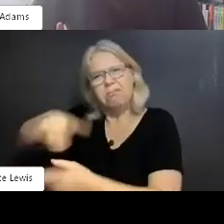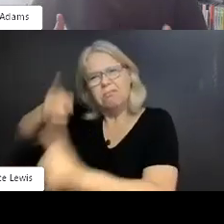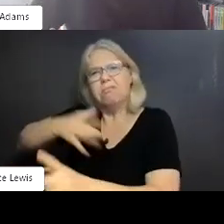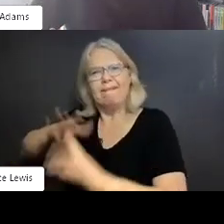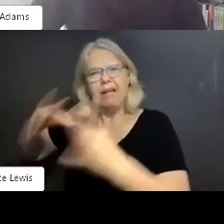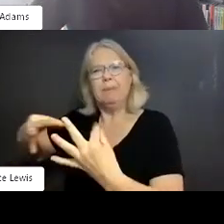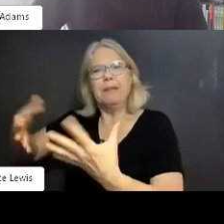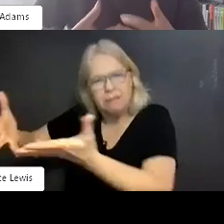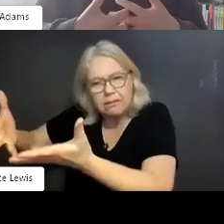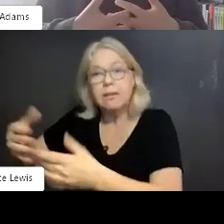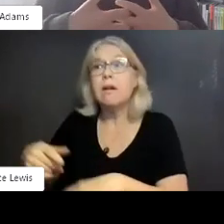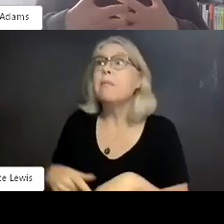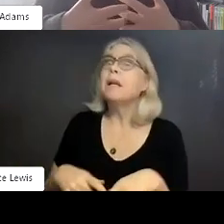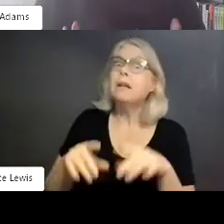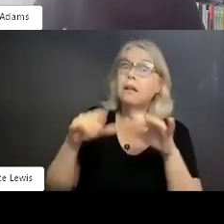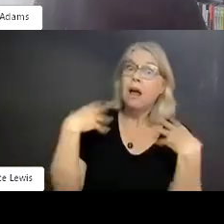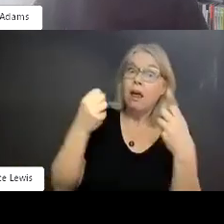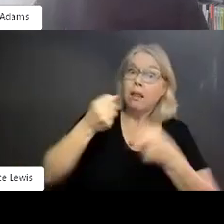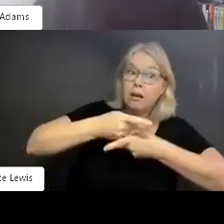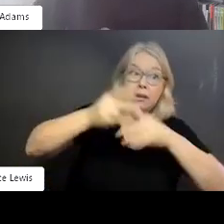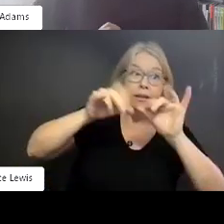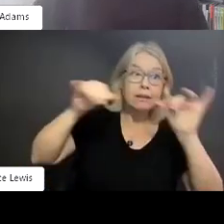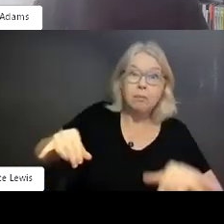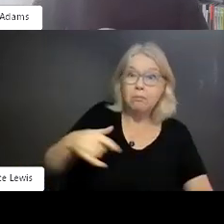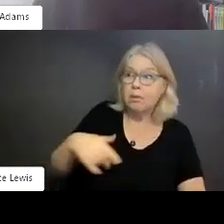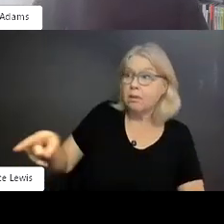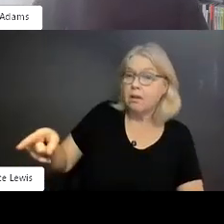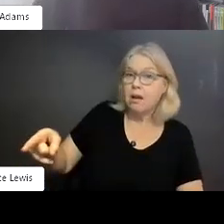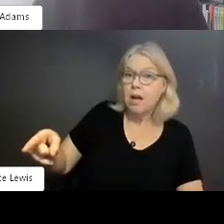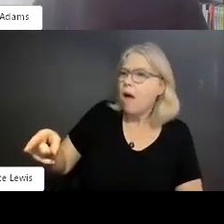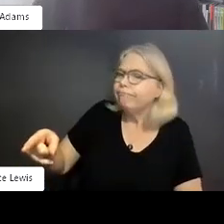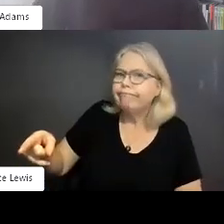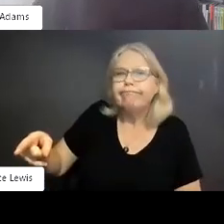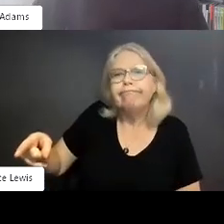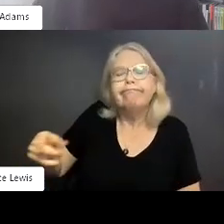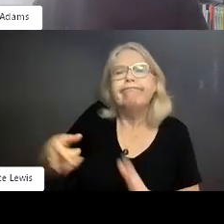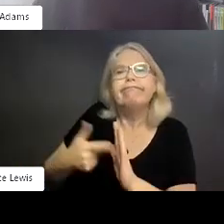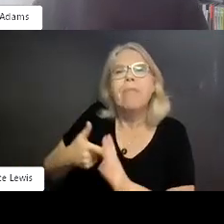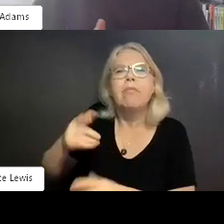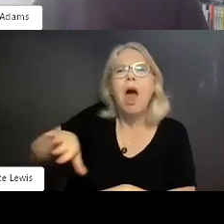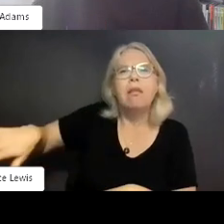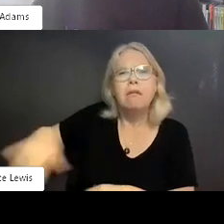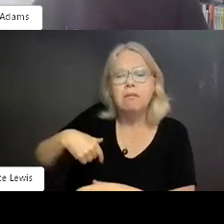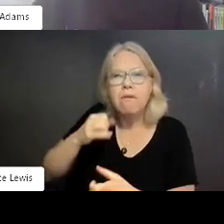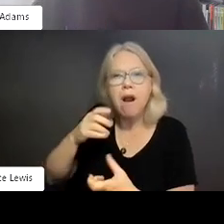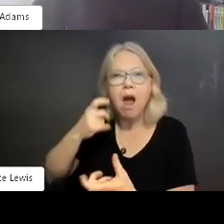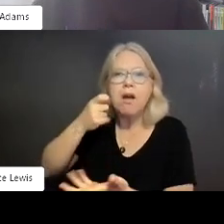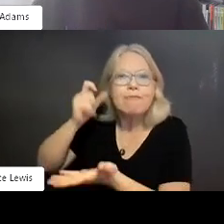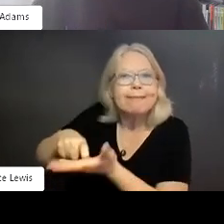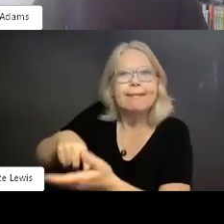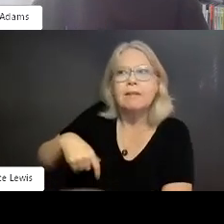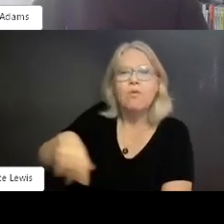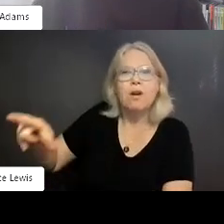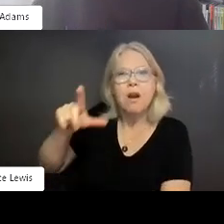legal healthcare system, it can get quite challenging when it comes to recognizing chosen family as a carer or support